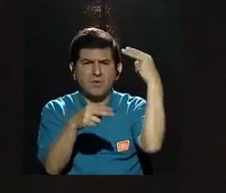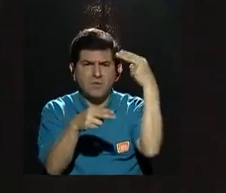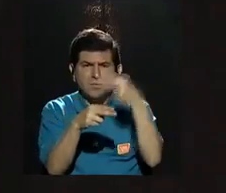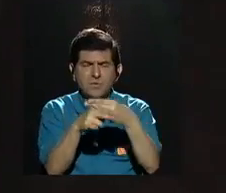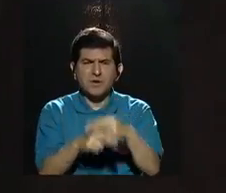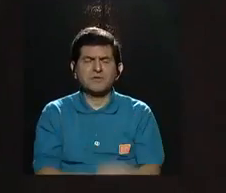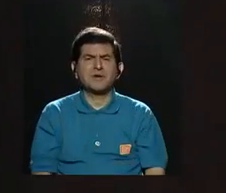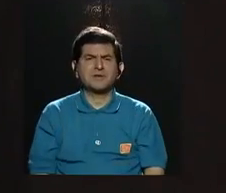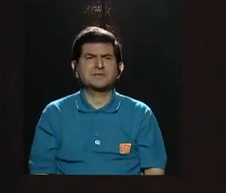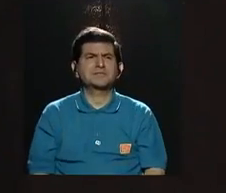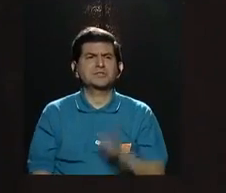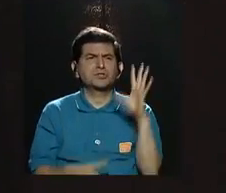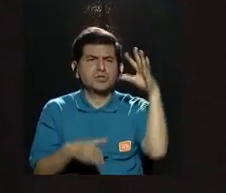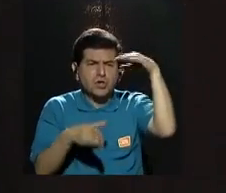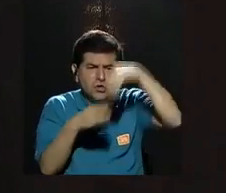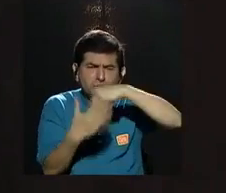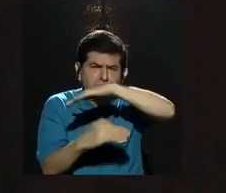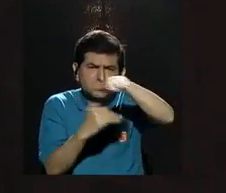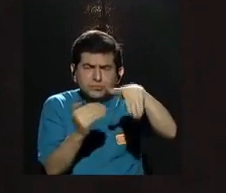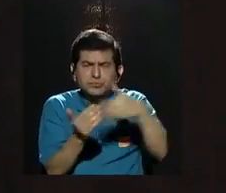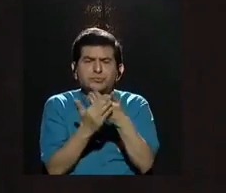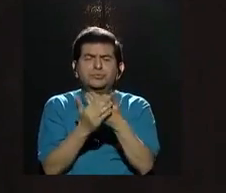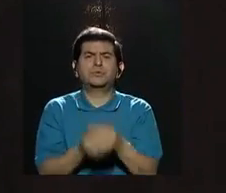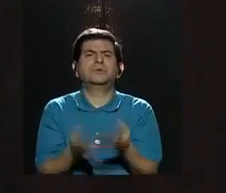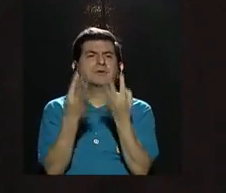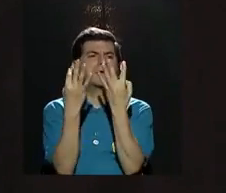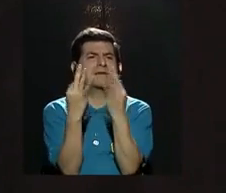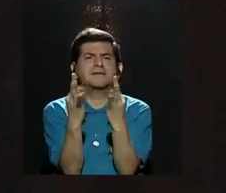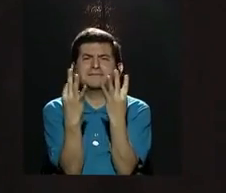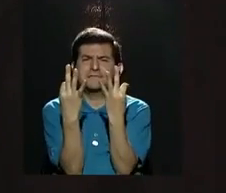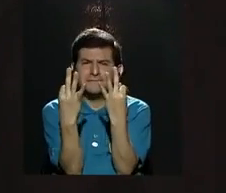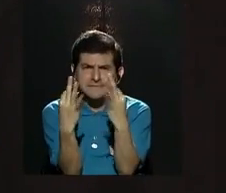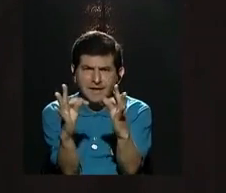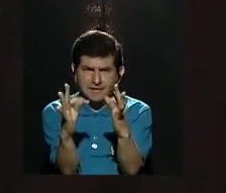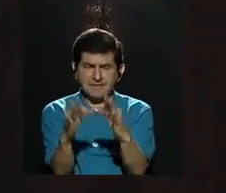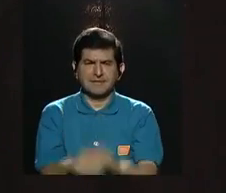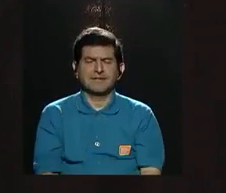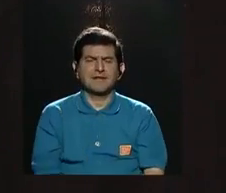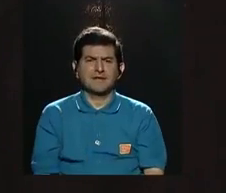that can indeed attend to the particular.